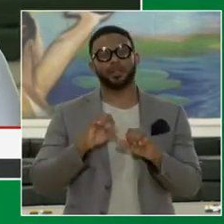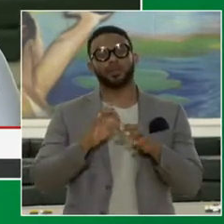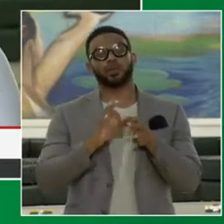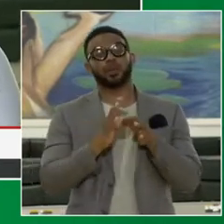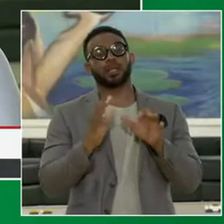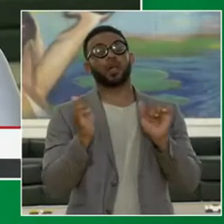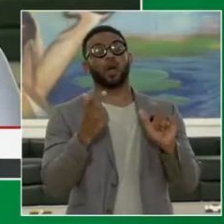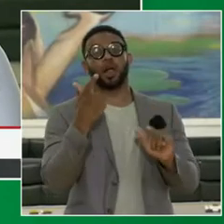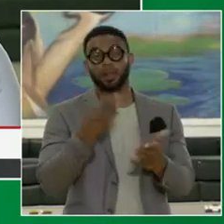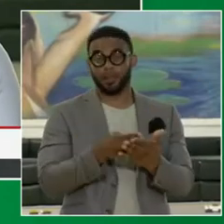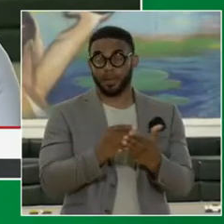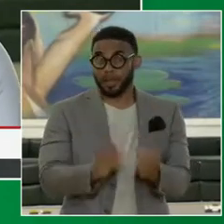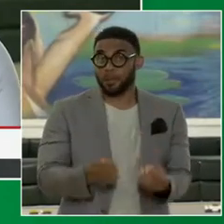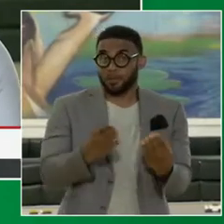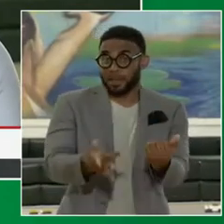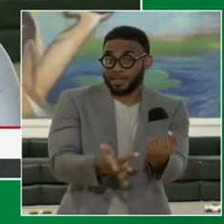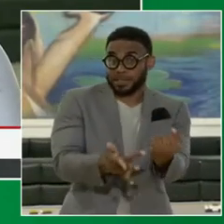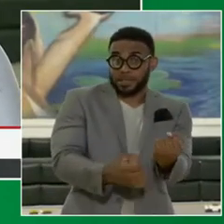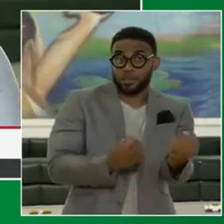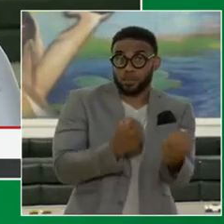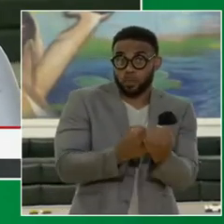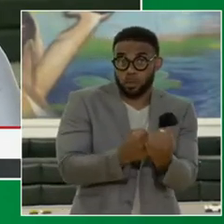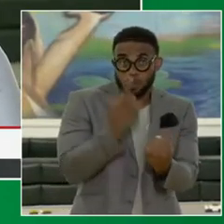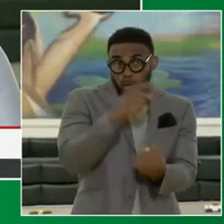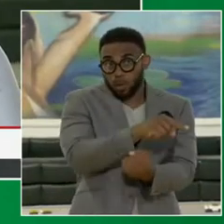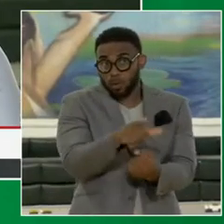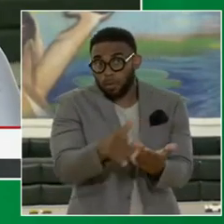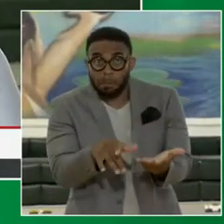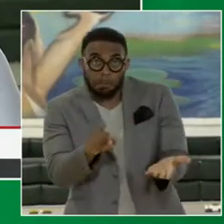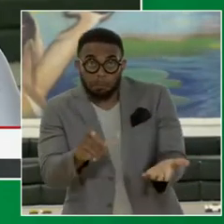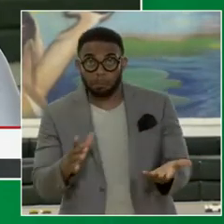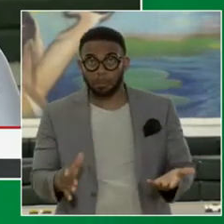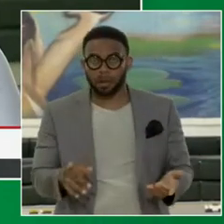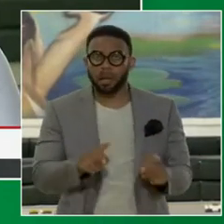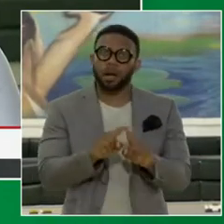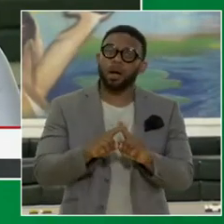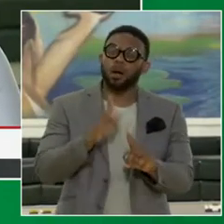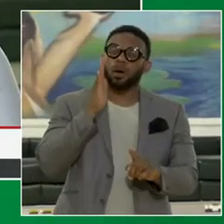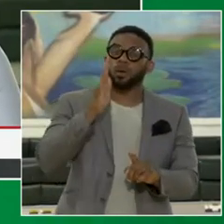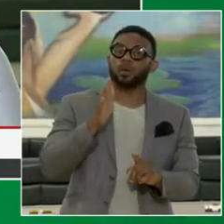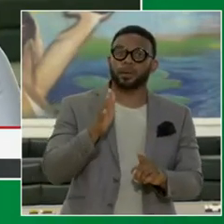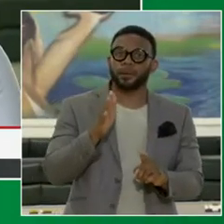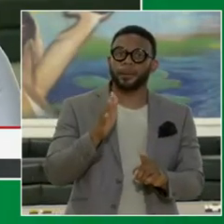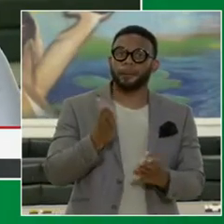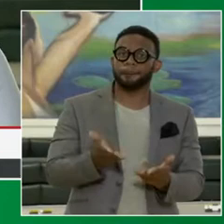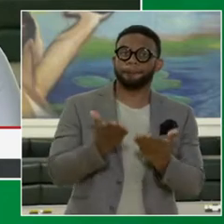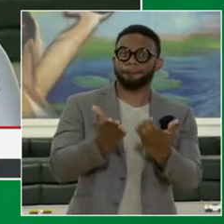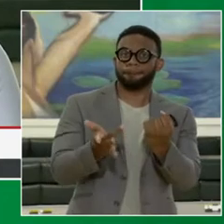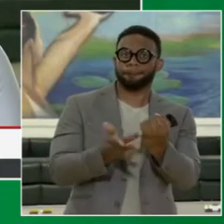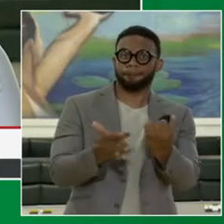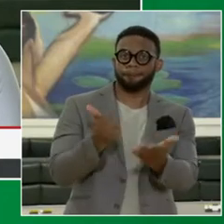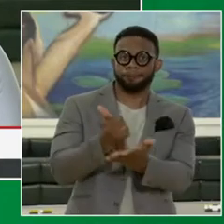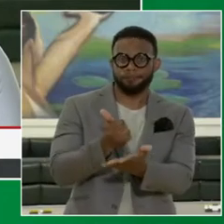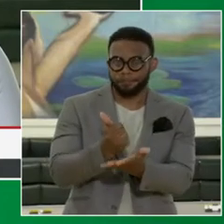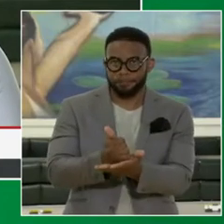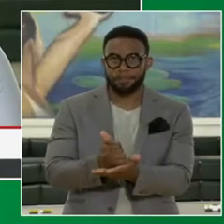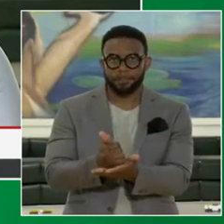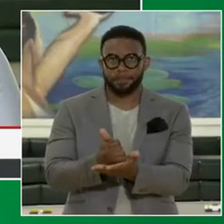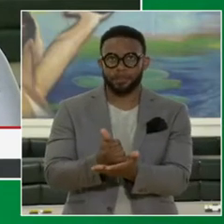and is going to provide the technical support for those who might need it, and is also going to offer technical